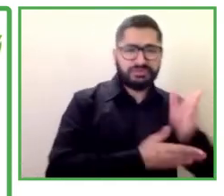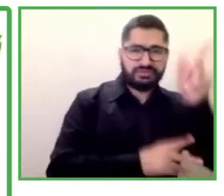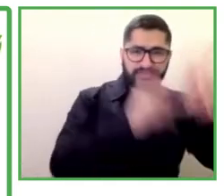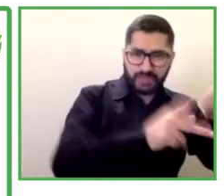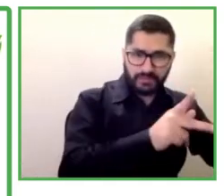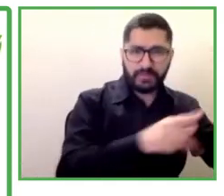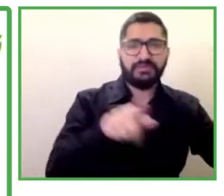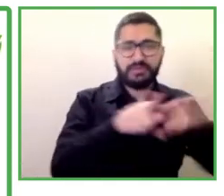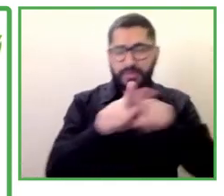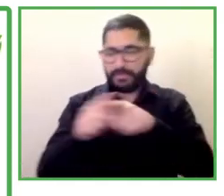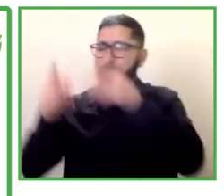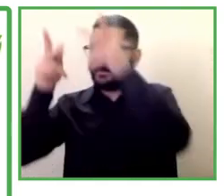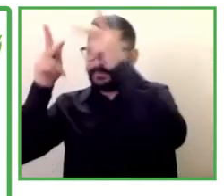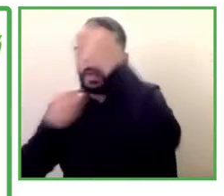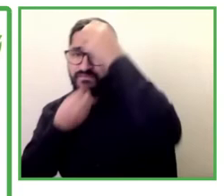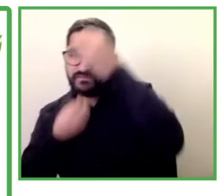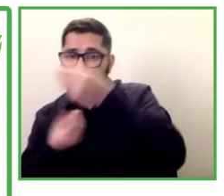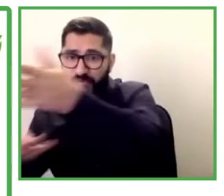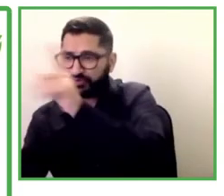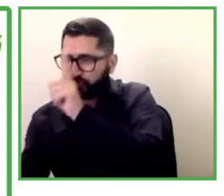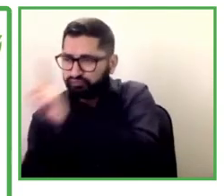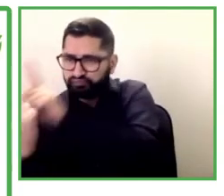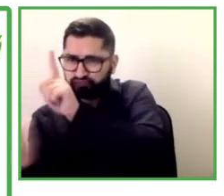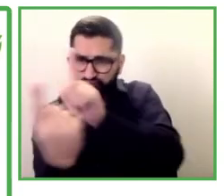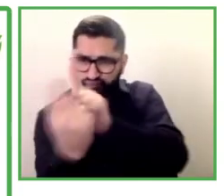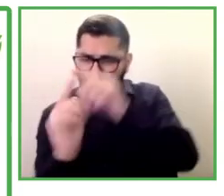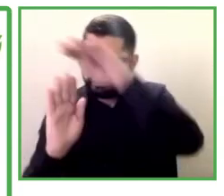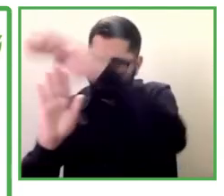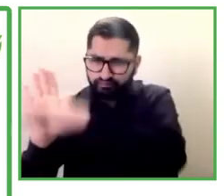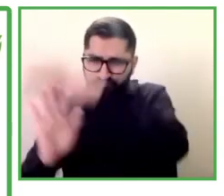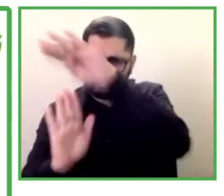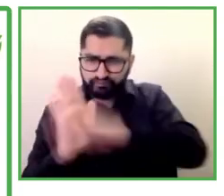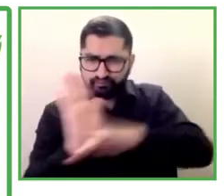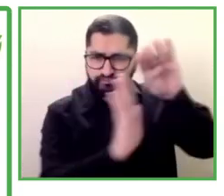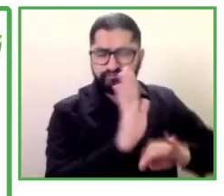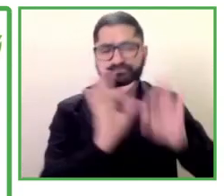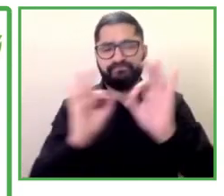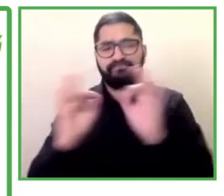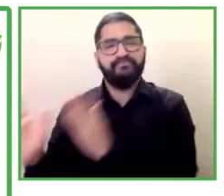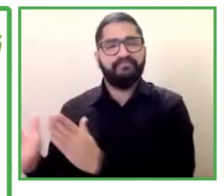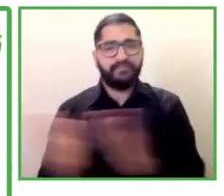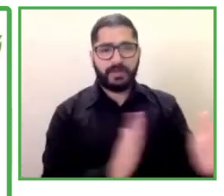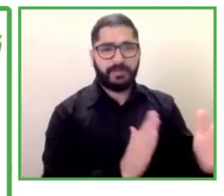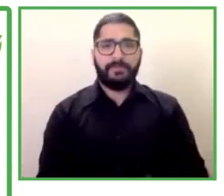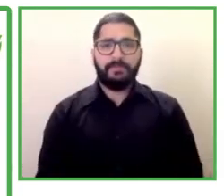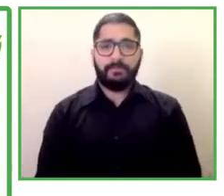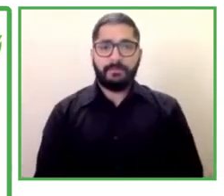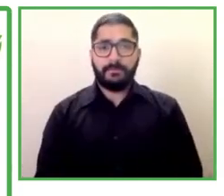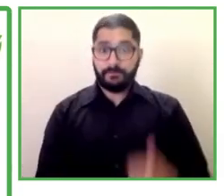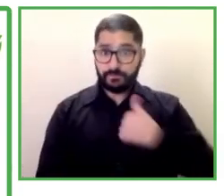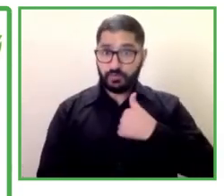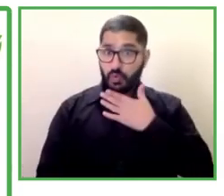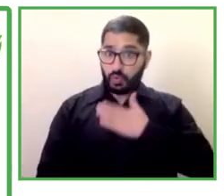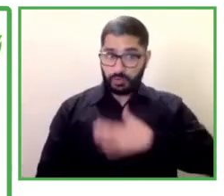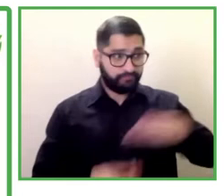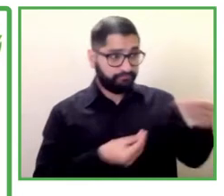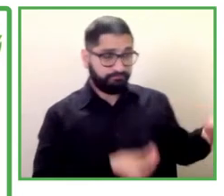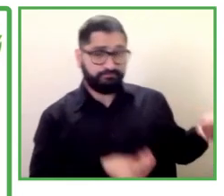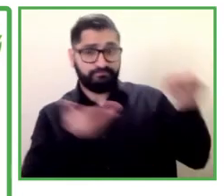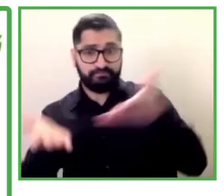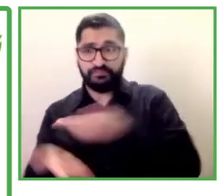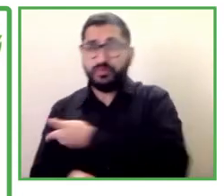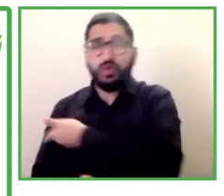encourage you to please reach out to us with any questions or requests for resources, and also please encourage you to visit our website.